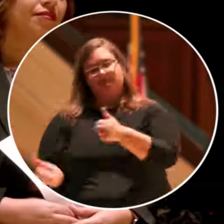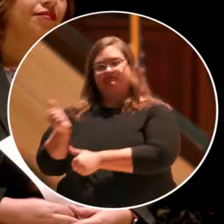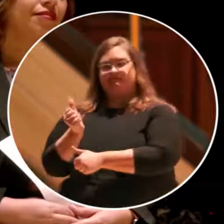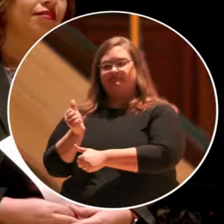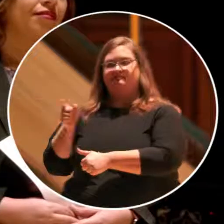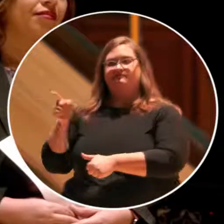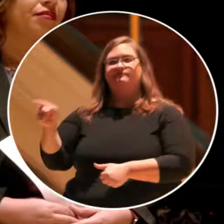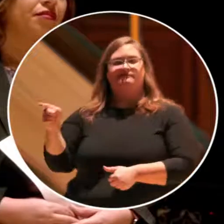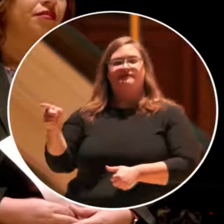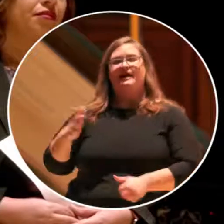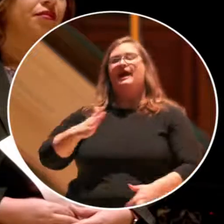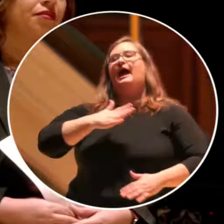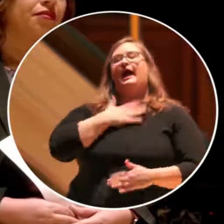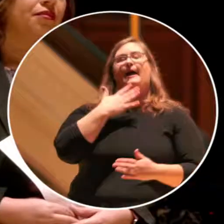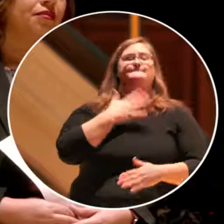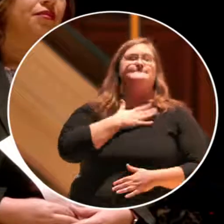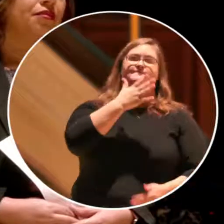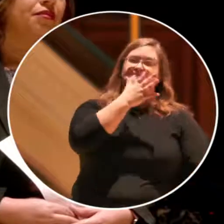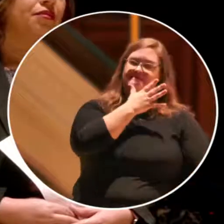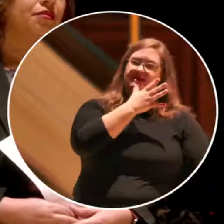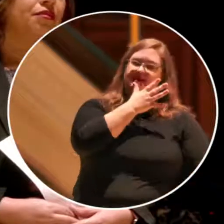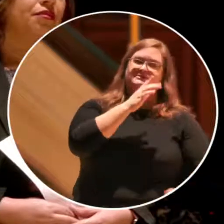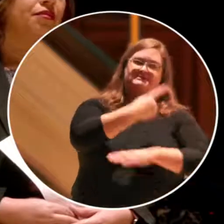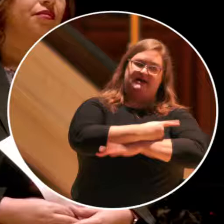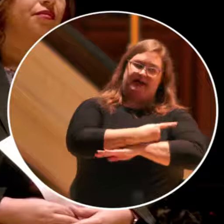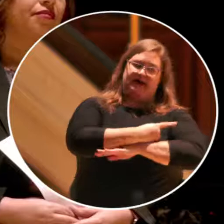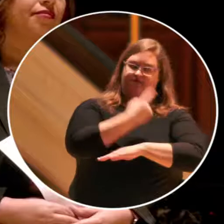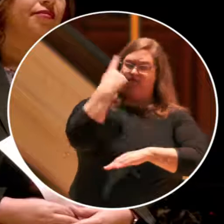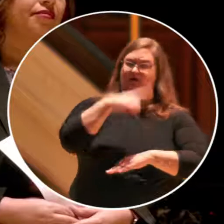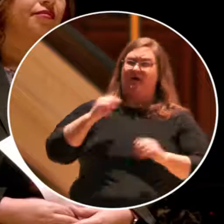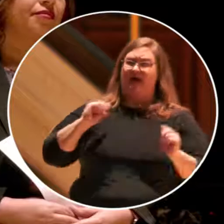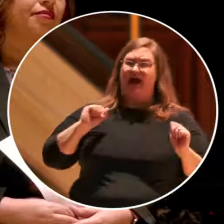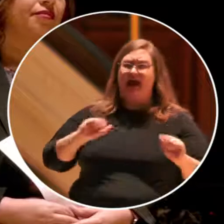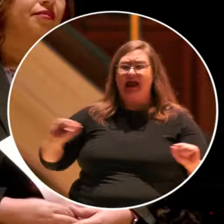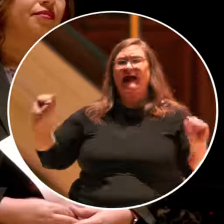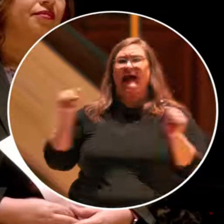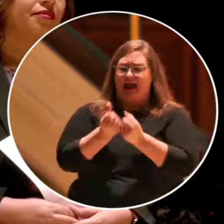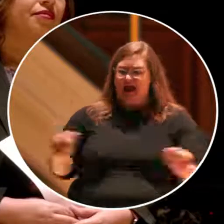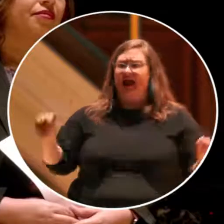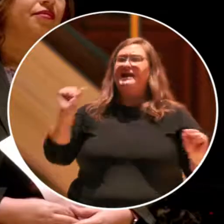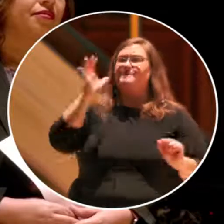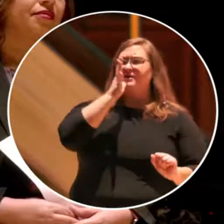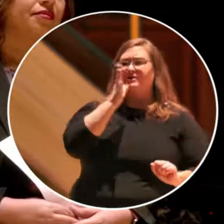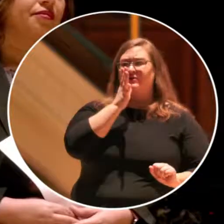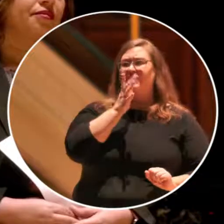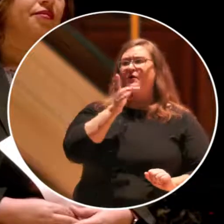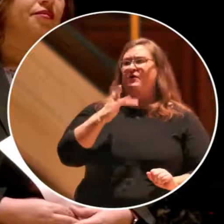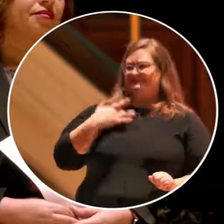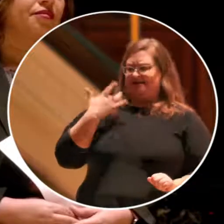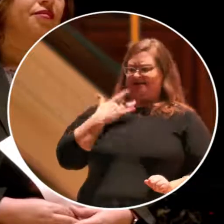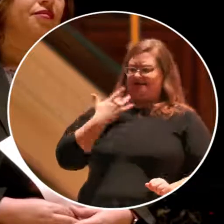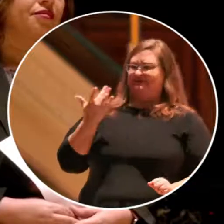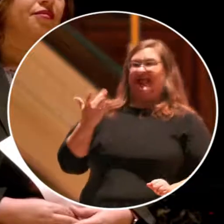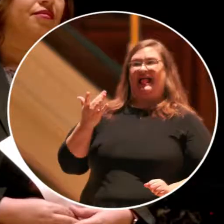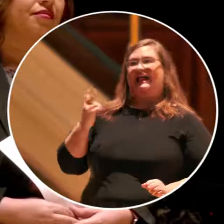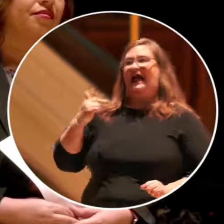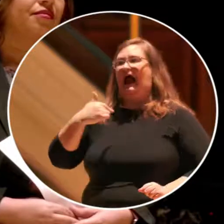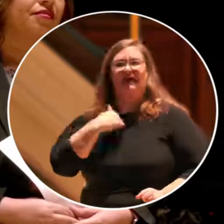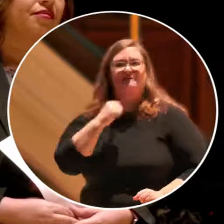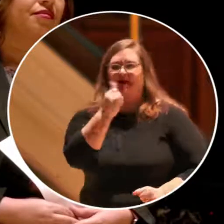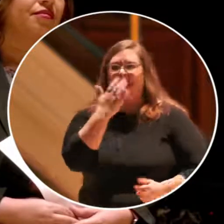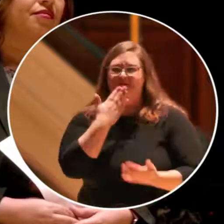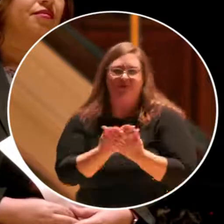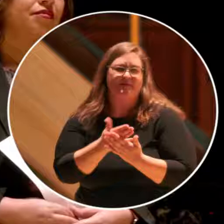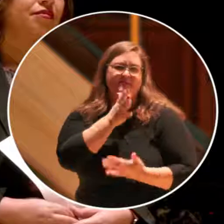Mother's Day to the mother who doesn't think she's worthy, but she's wrong, dead wrong. She